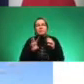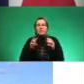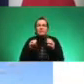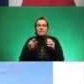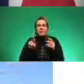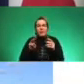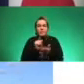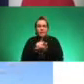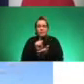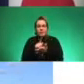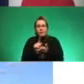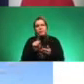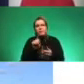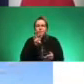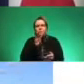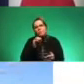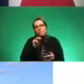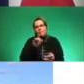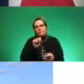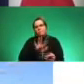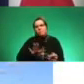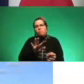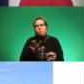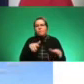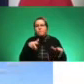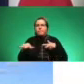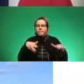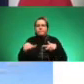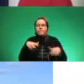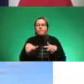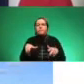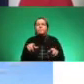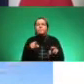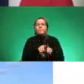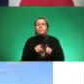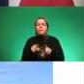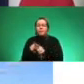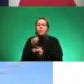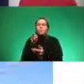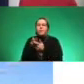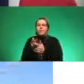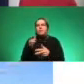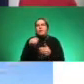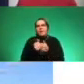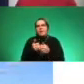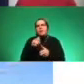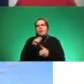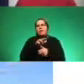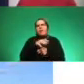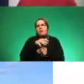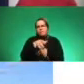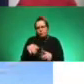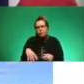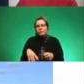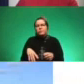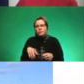kilometres a week, which is about 40 miles on foot, but we get to our locations by helicopter, bright red helicopters on the